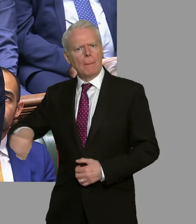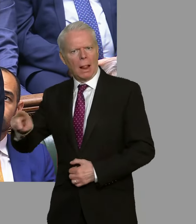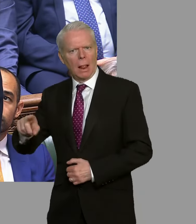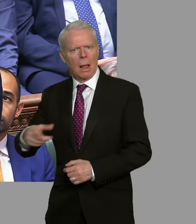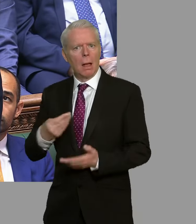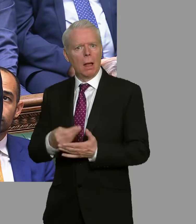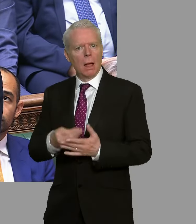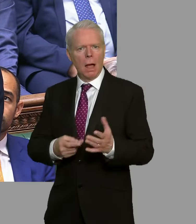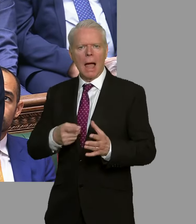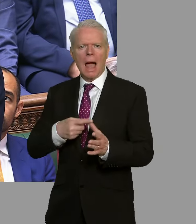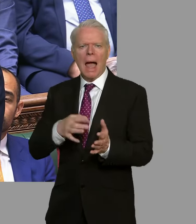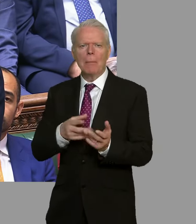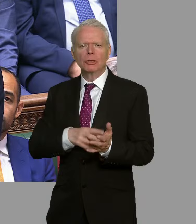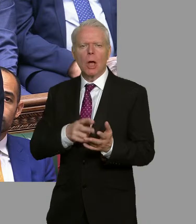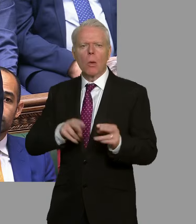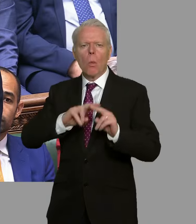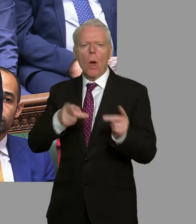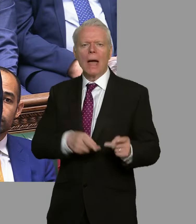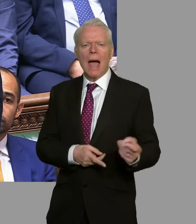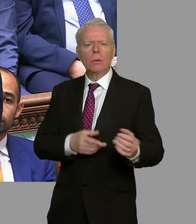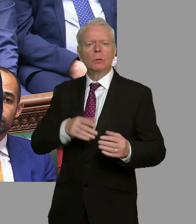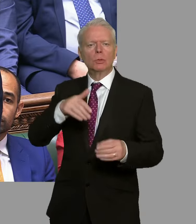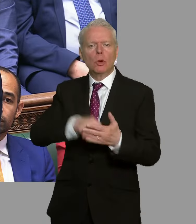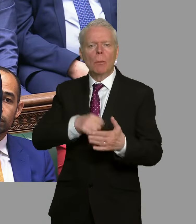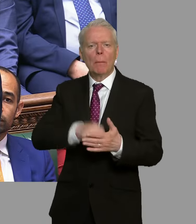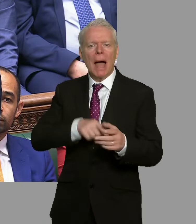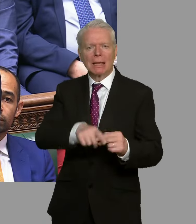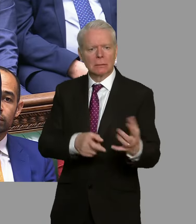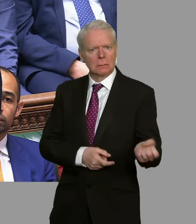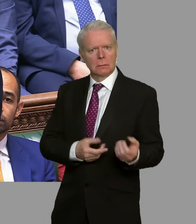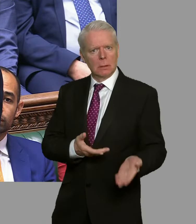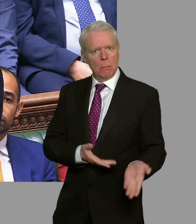than 10 weeks, Israeli forces have blocked